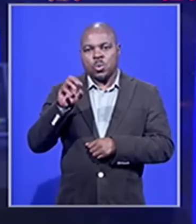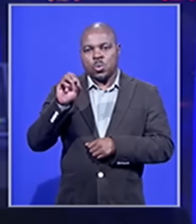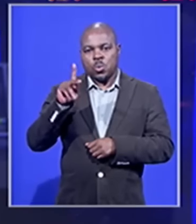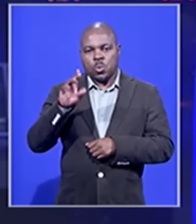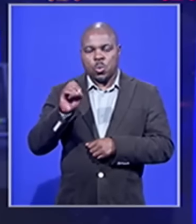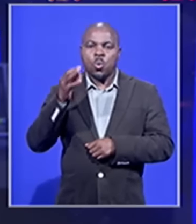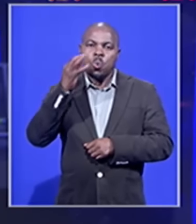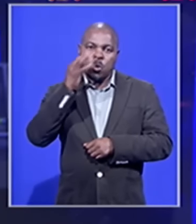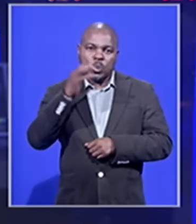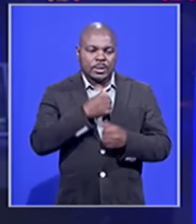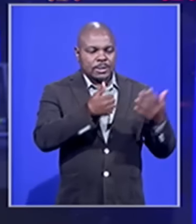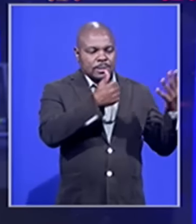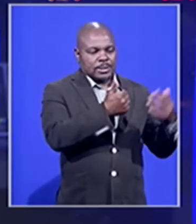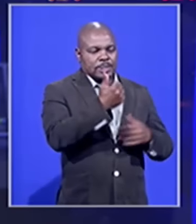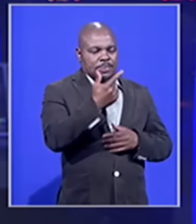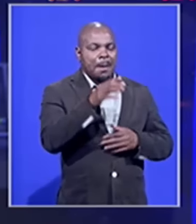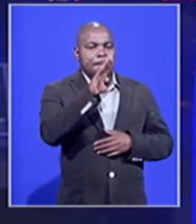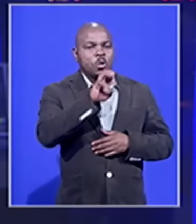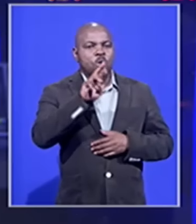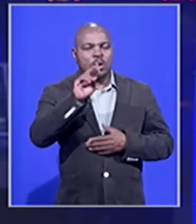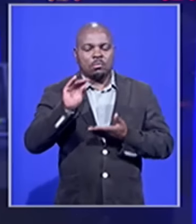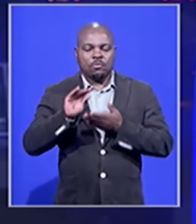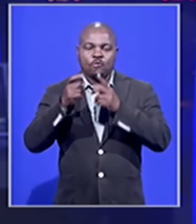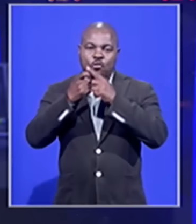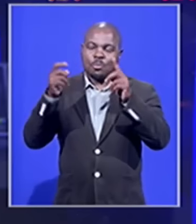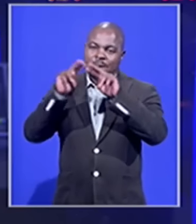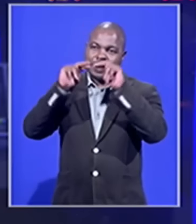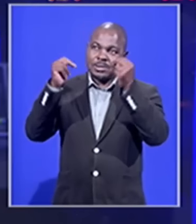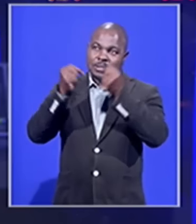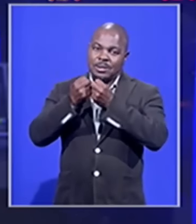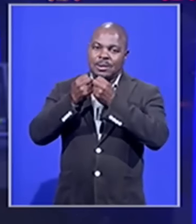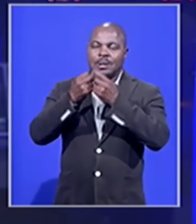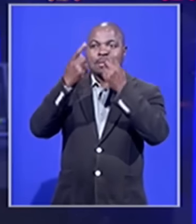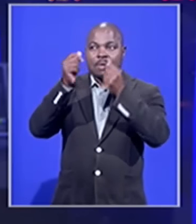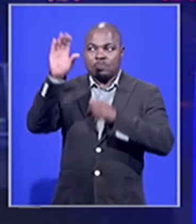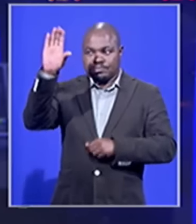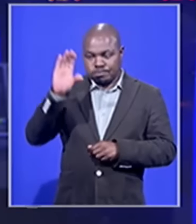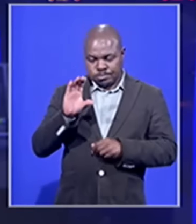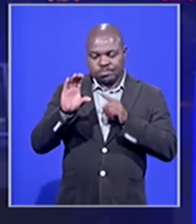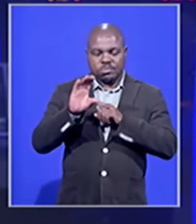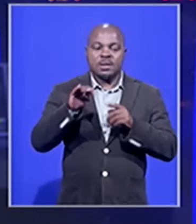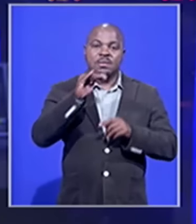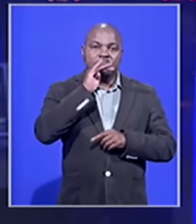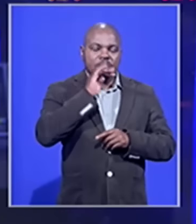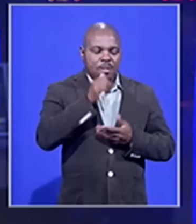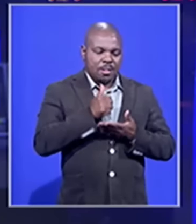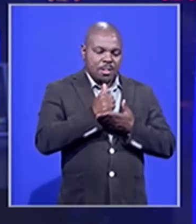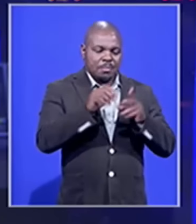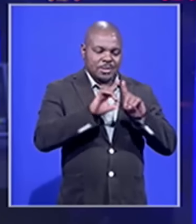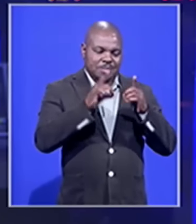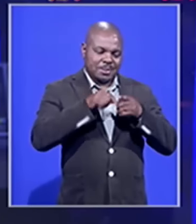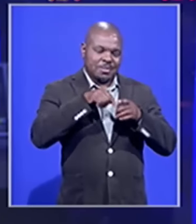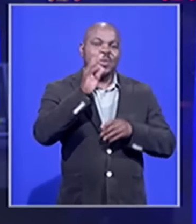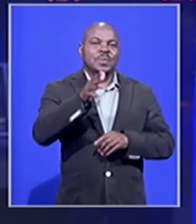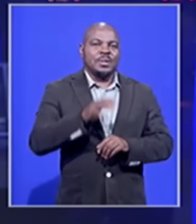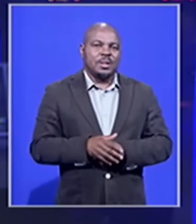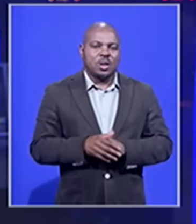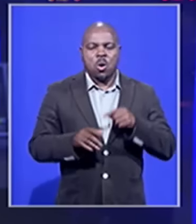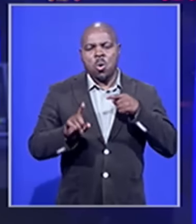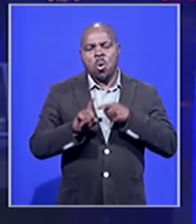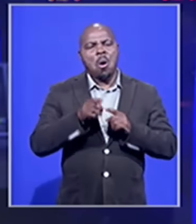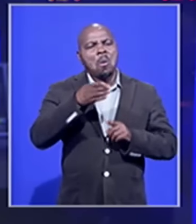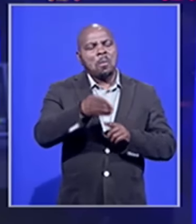tse 67 ho tswa lefapheng la naha la ditjhelete e tla anela ditlhoko tsa ditjhelete tse imetseng lefapha la bophelo ha ne a tshitlela